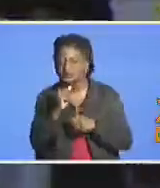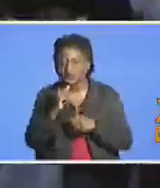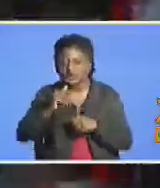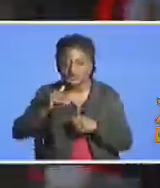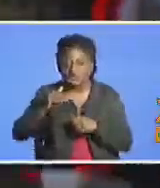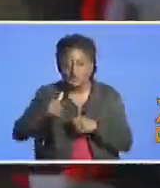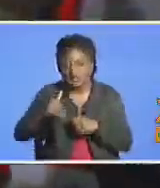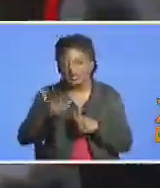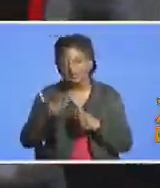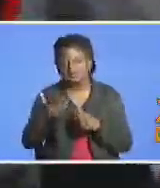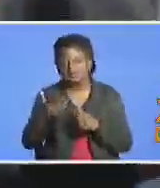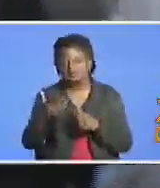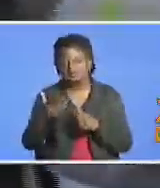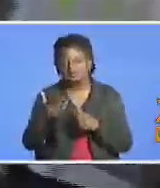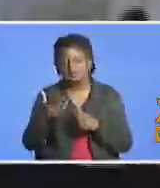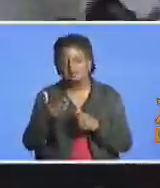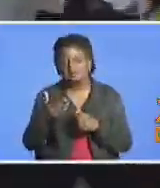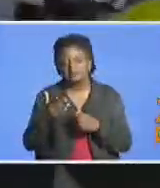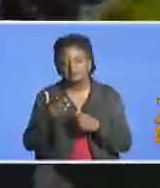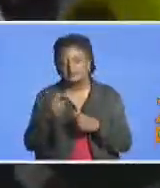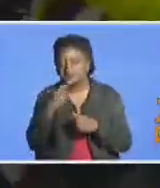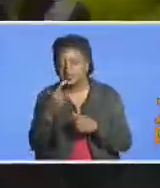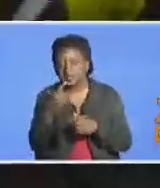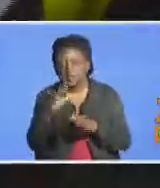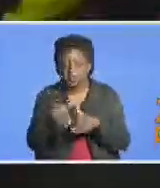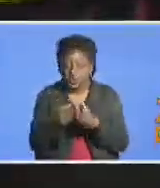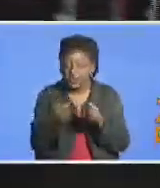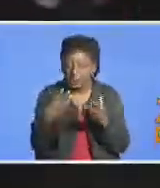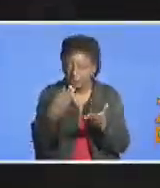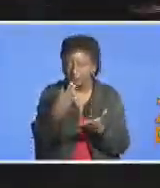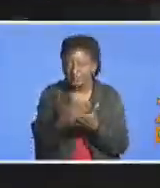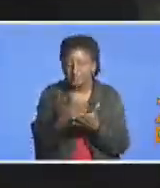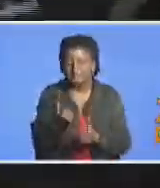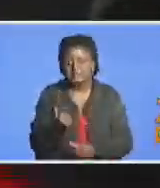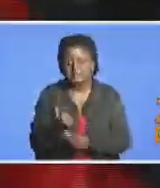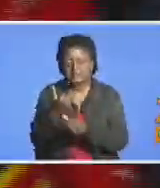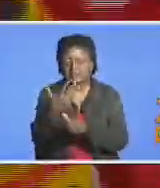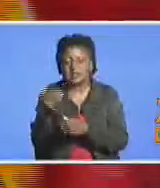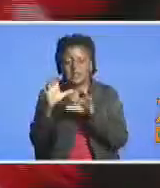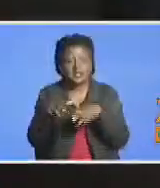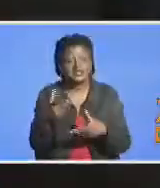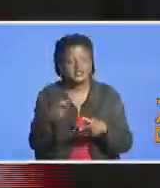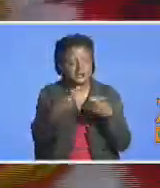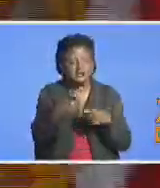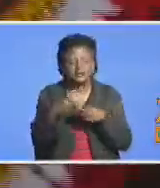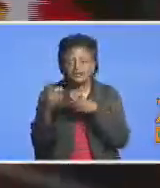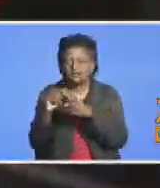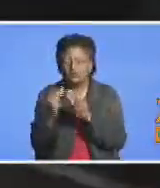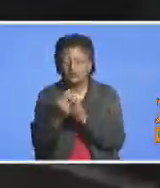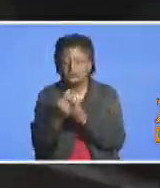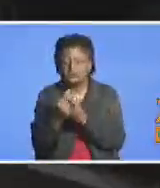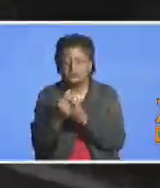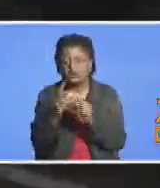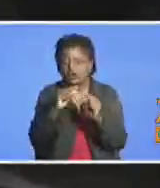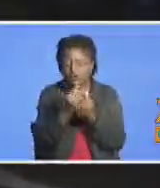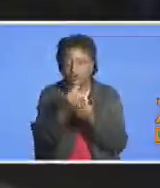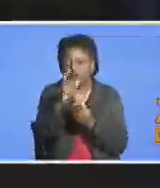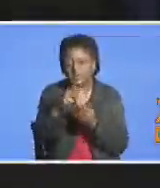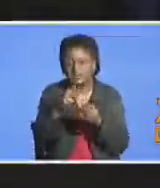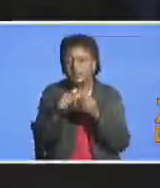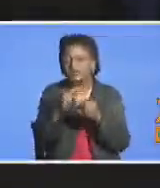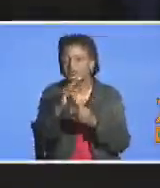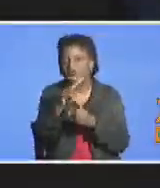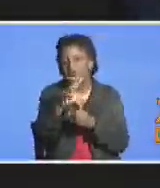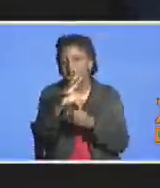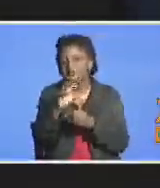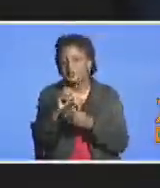what levels of financial assistance that they could give groups. It takes about $250,000 to put a major group on Bay Street.